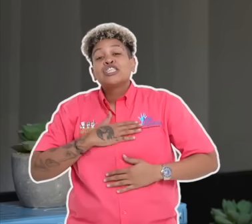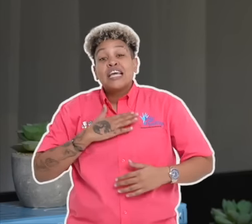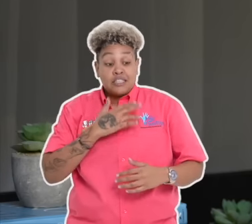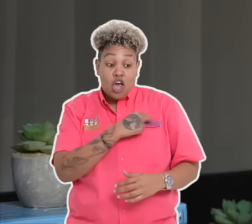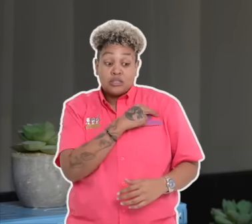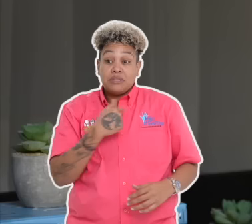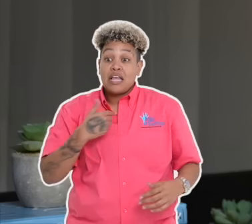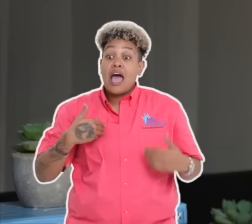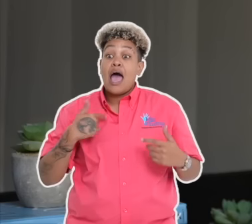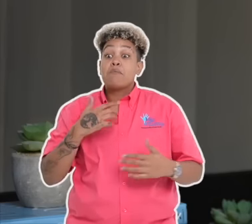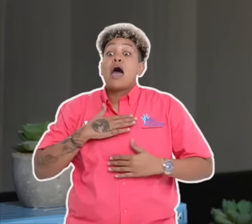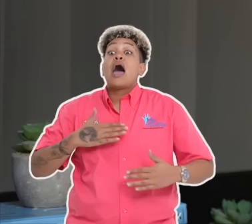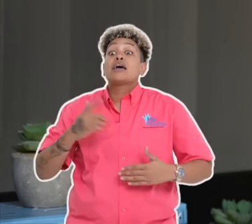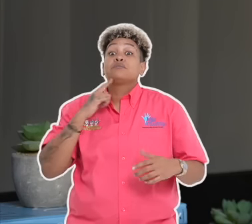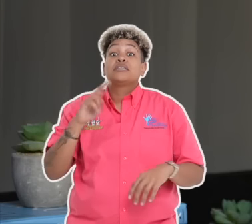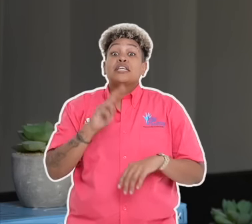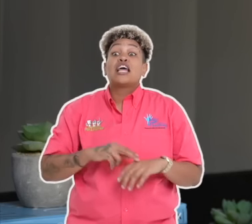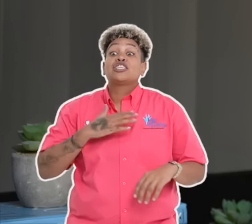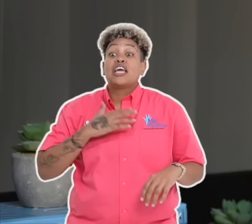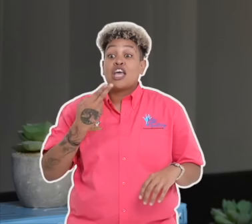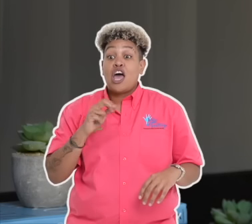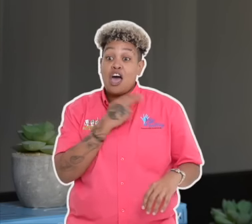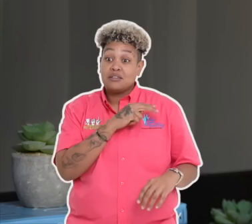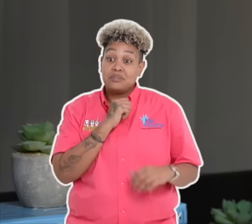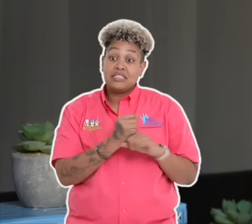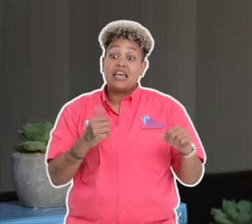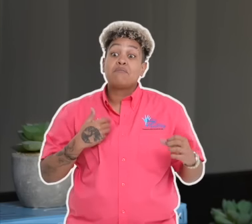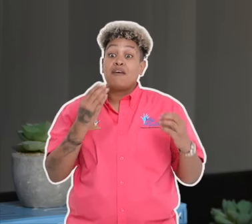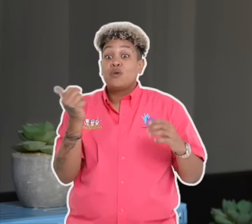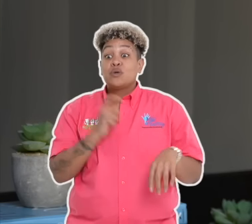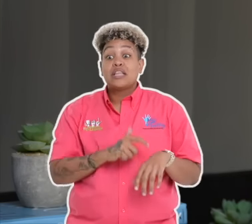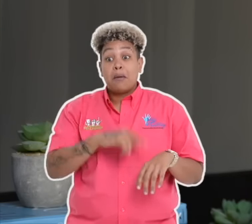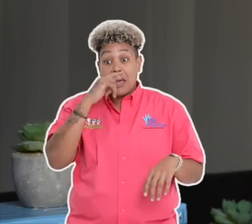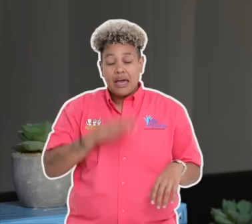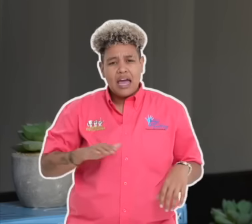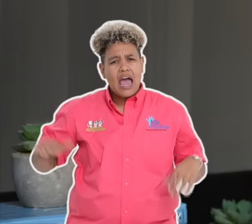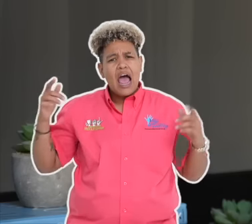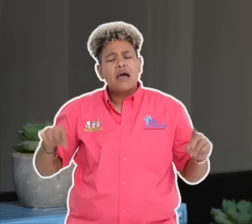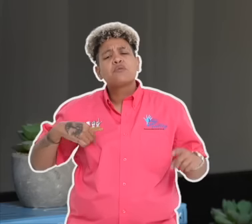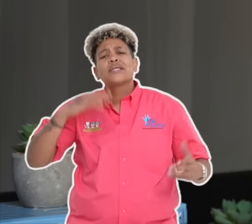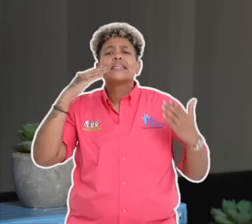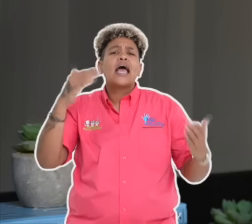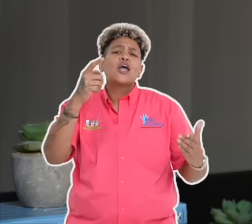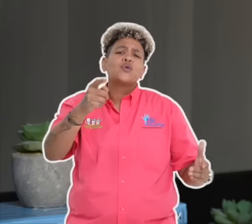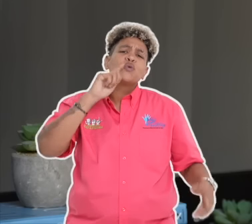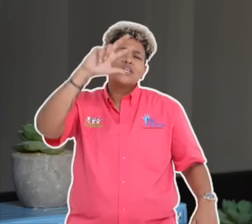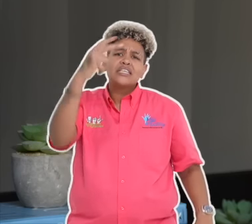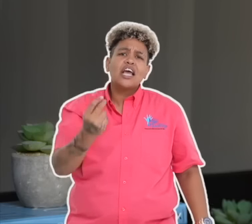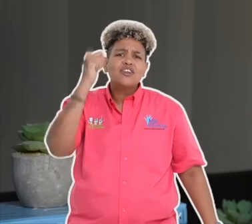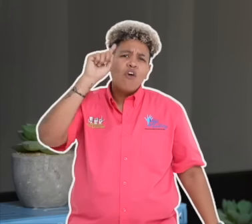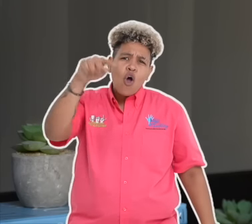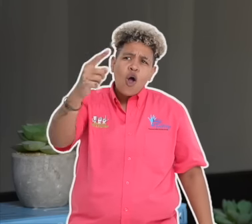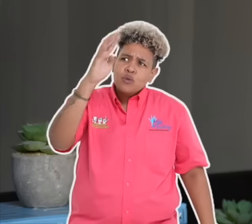grateful for because I'm asthmatic. The National Chest Hospital has saved me on a couple of times as a child. And so we thank you so very much, Sagicor,